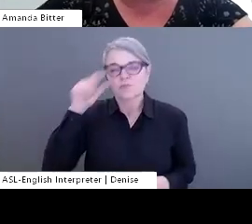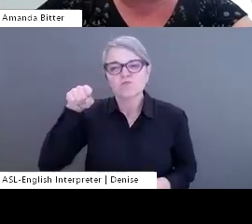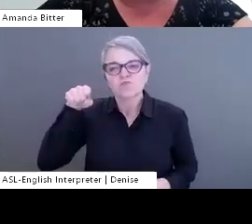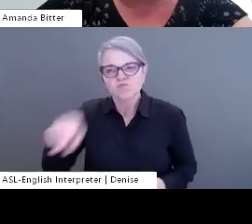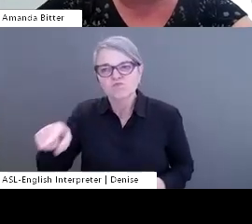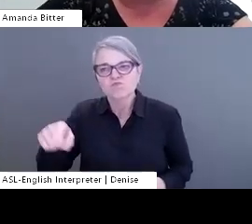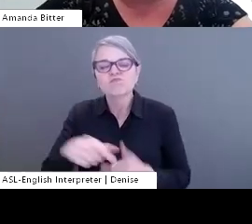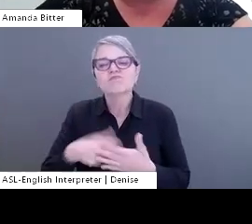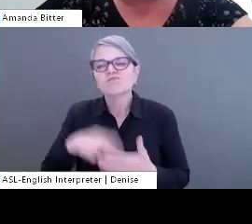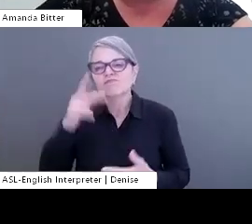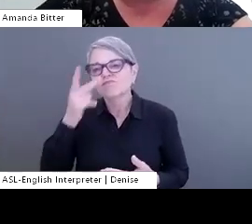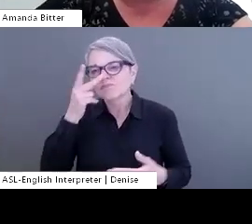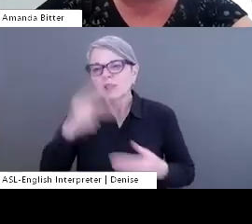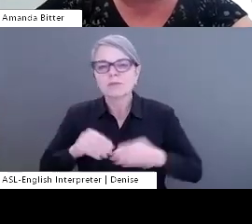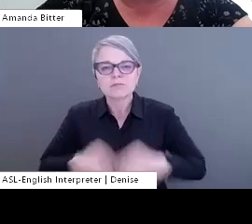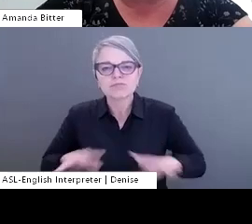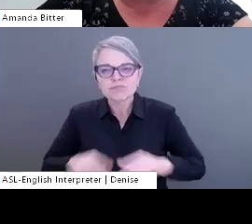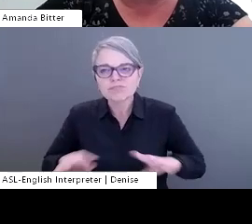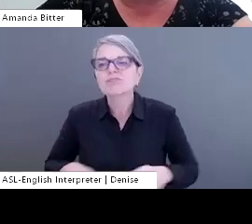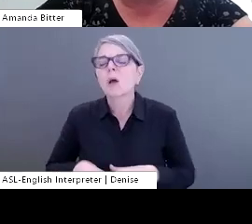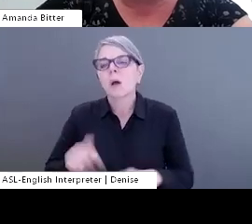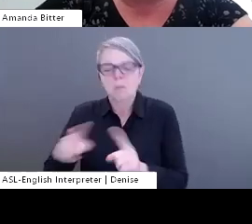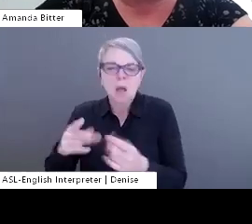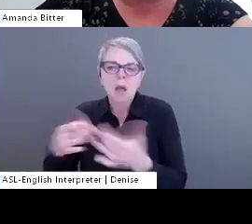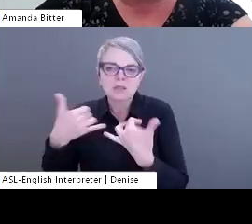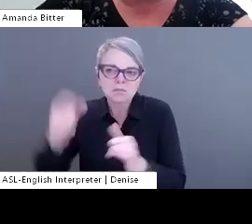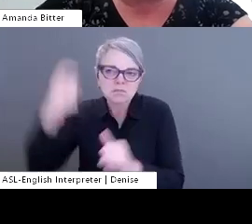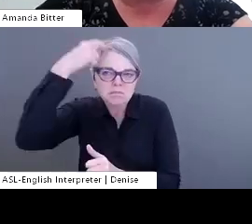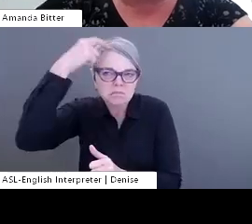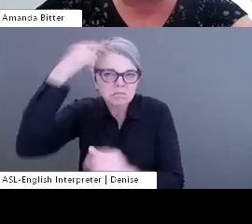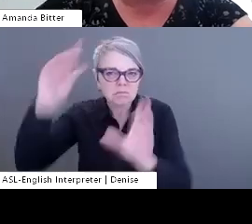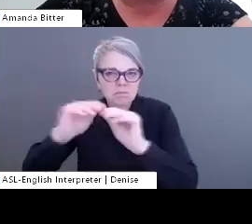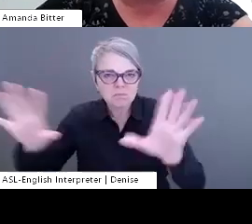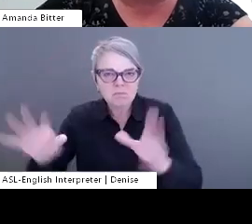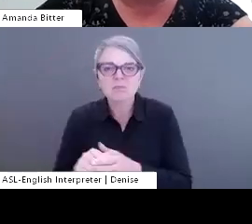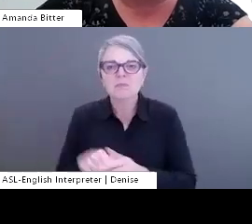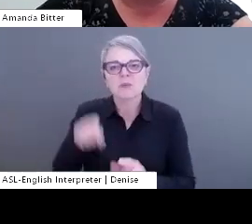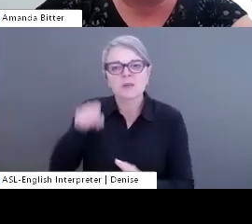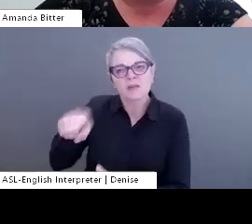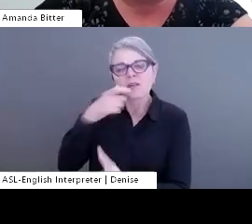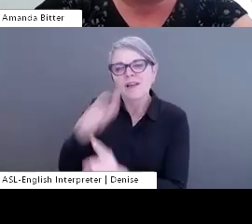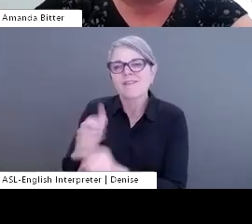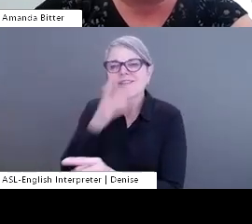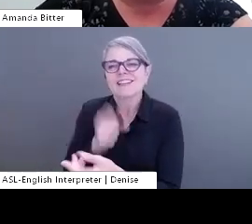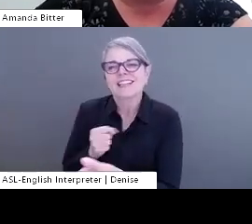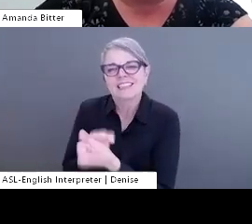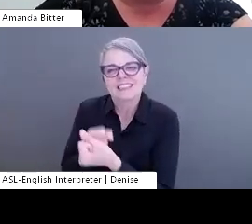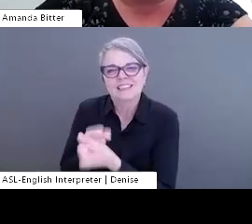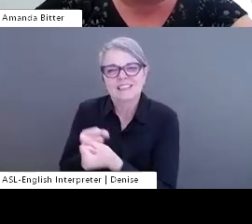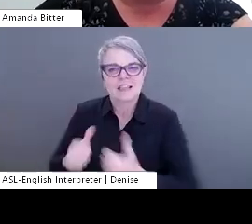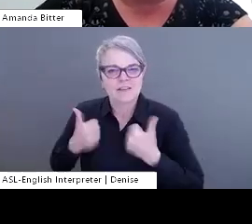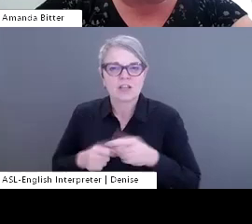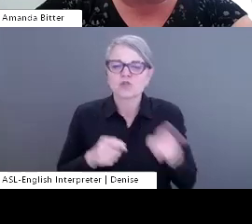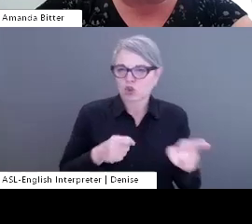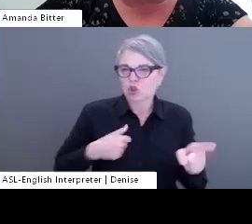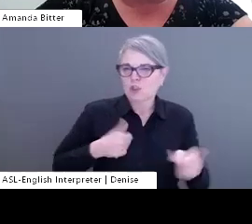still mentally capable. He is living in assisted living and she's living independently in an apartment. They do still